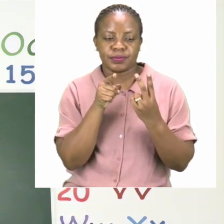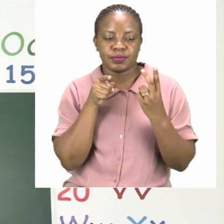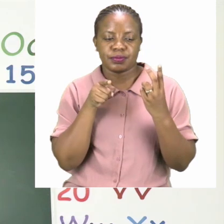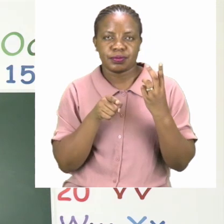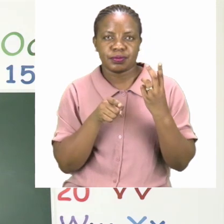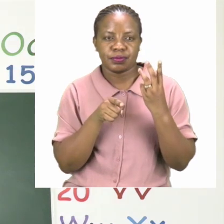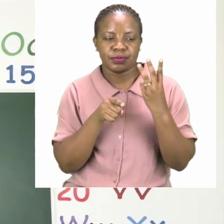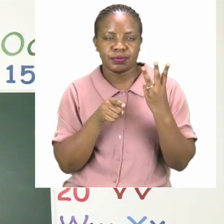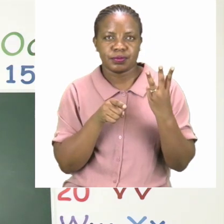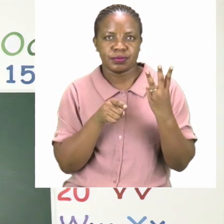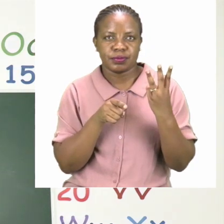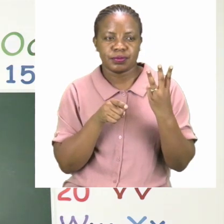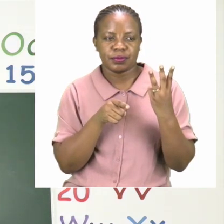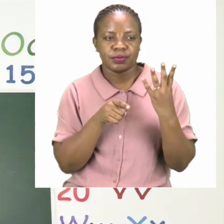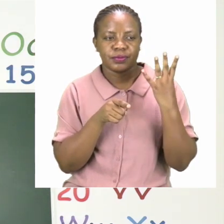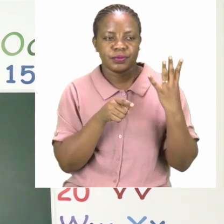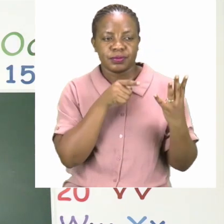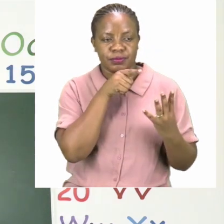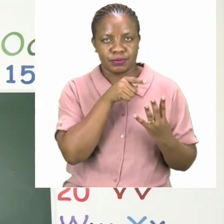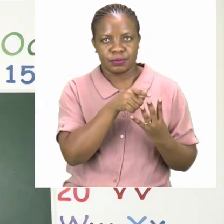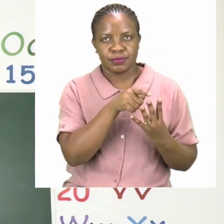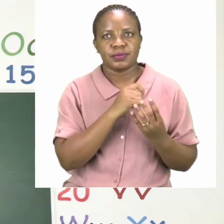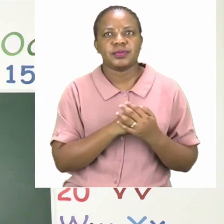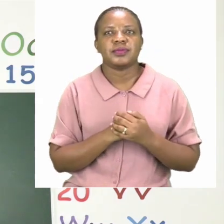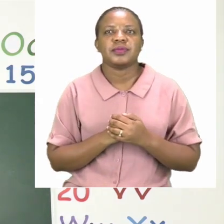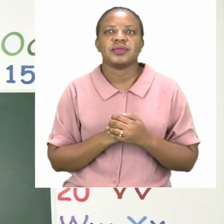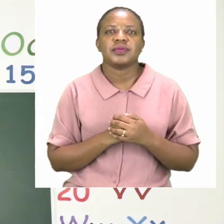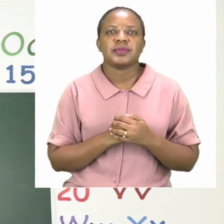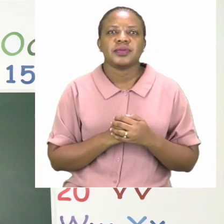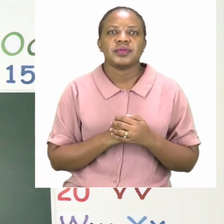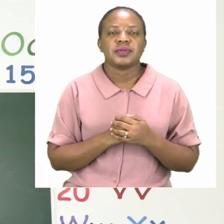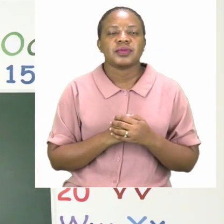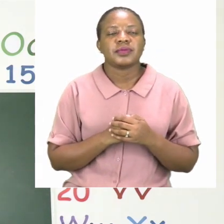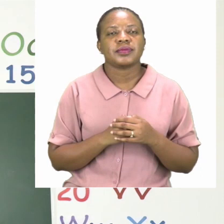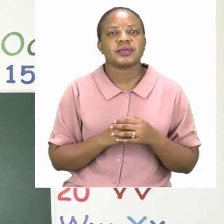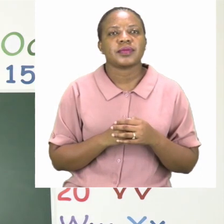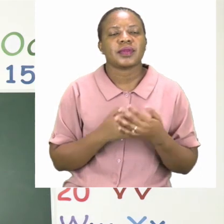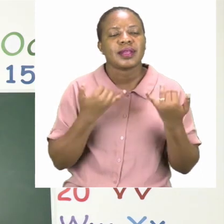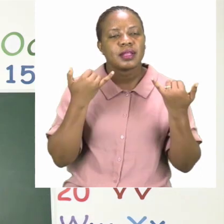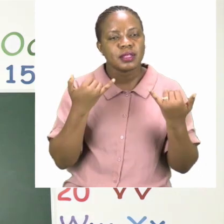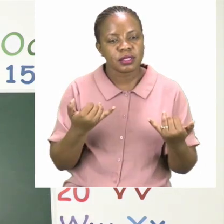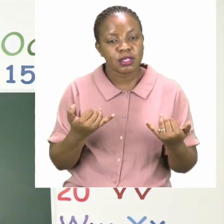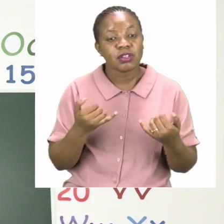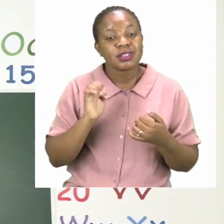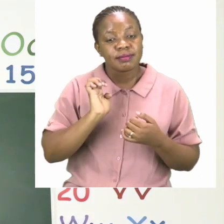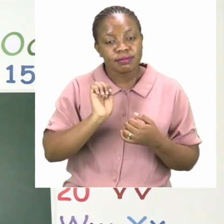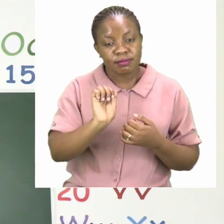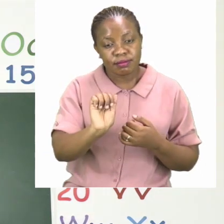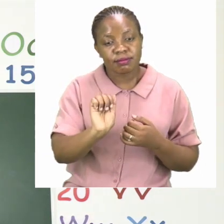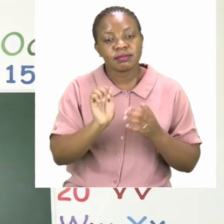three, and four. So in your exercise, you are going to color